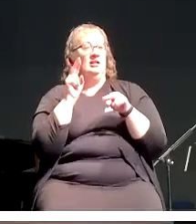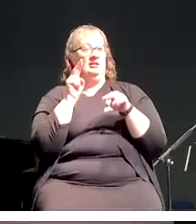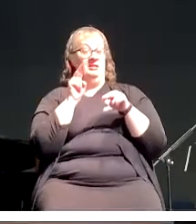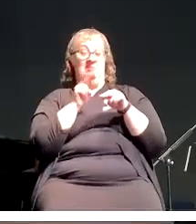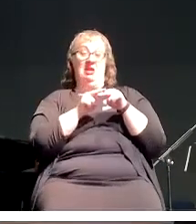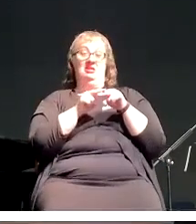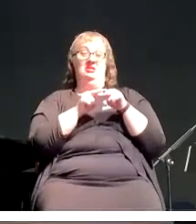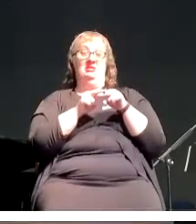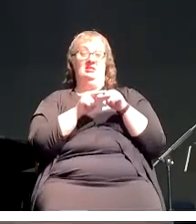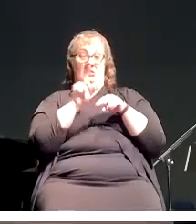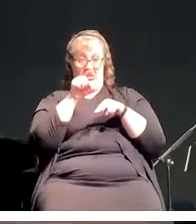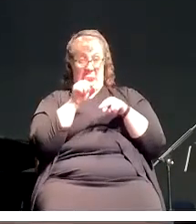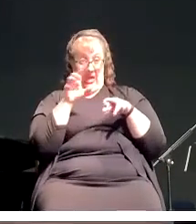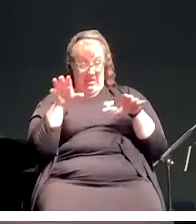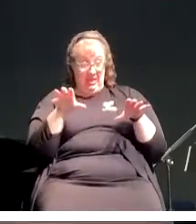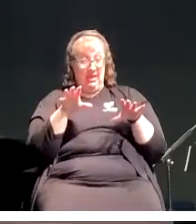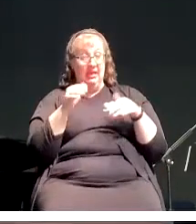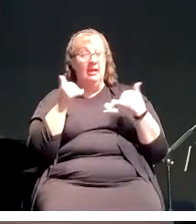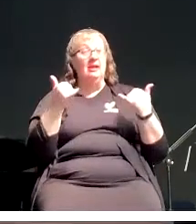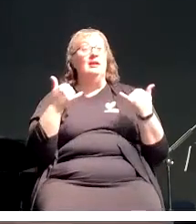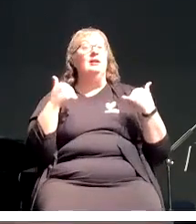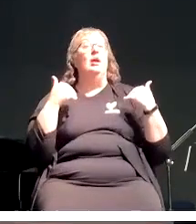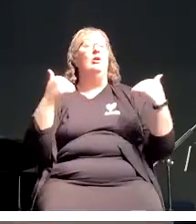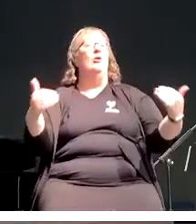and says, I did it. Now go.